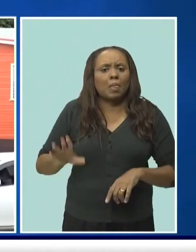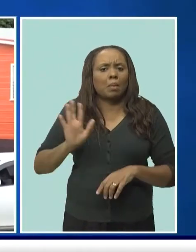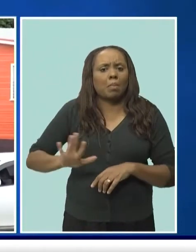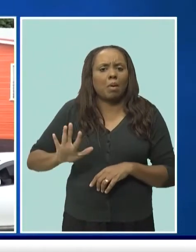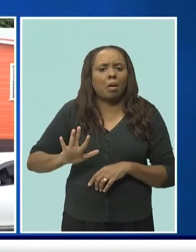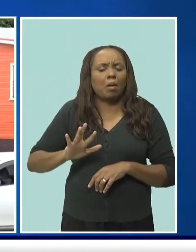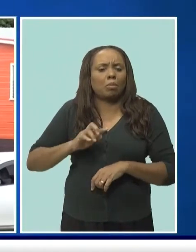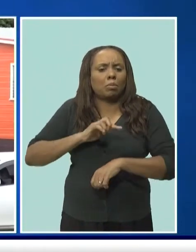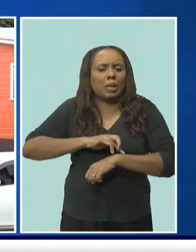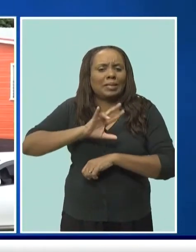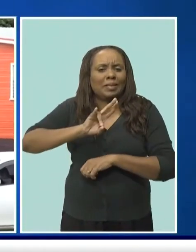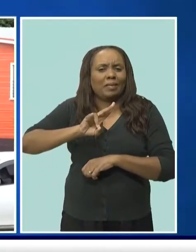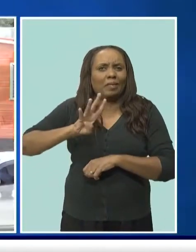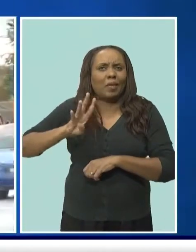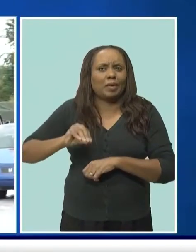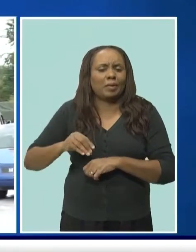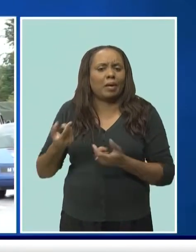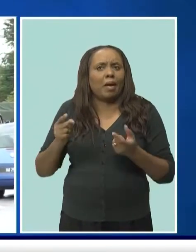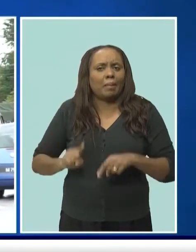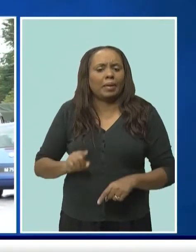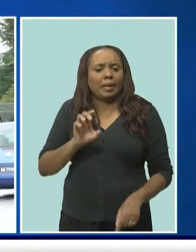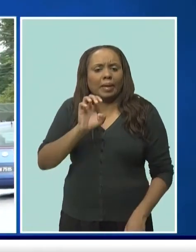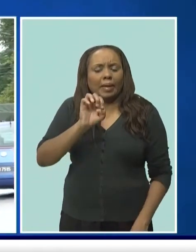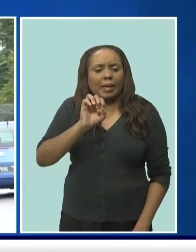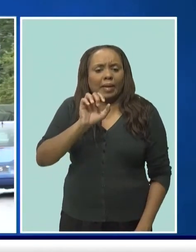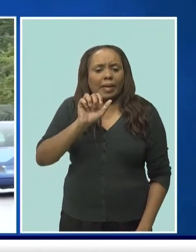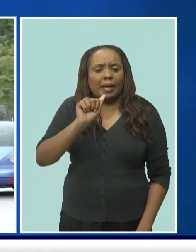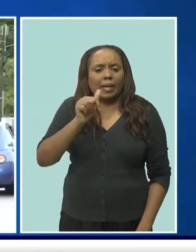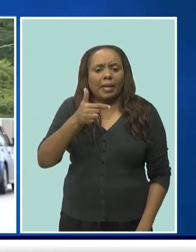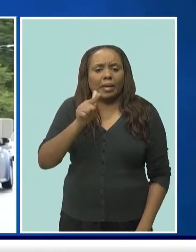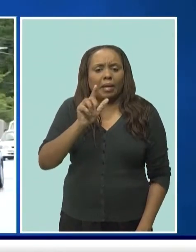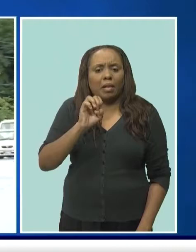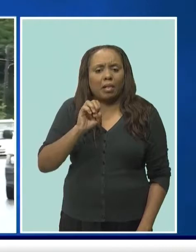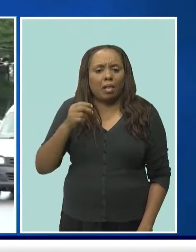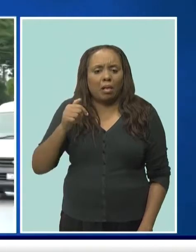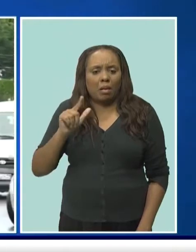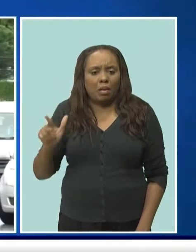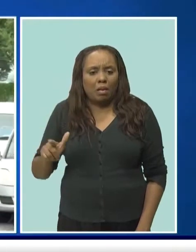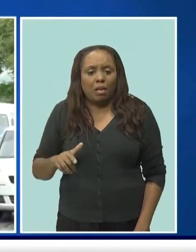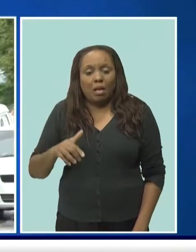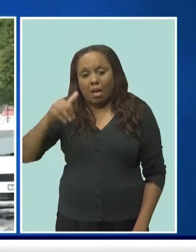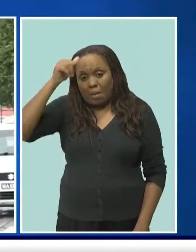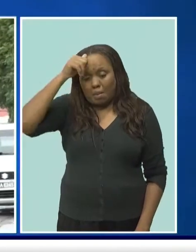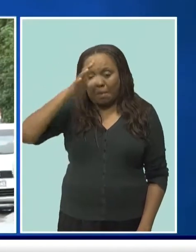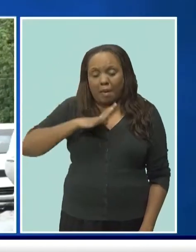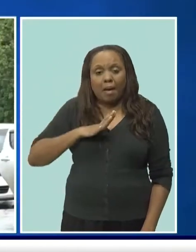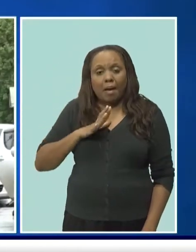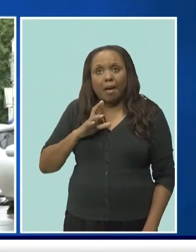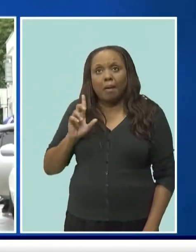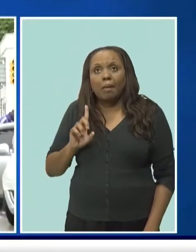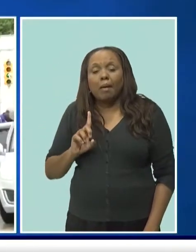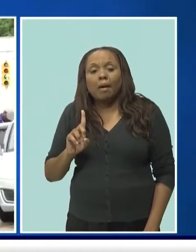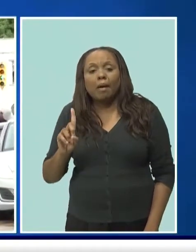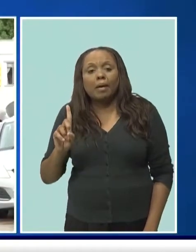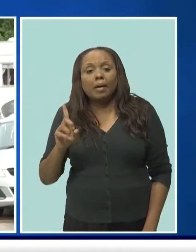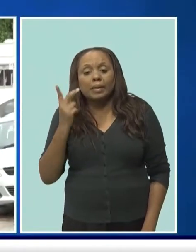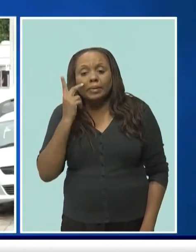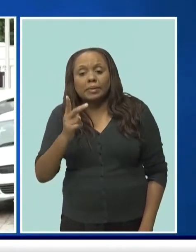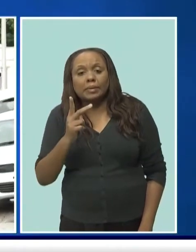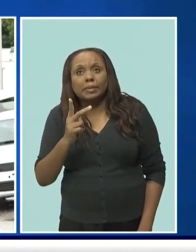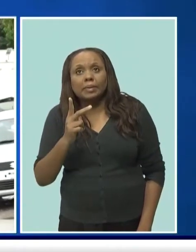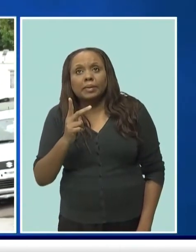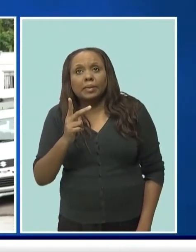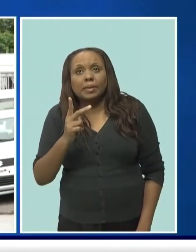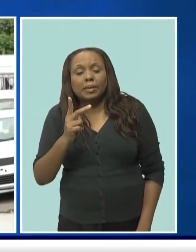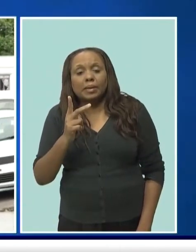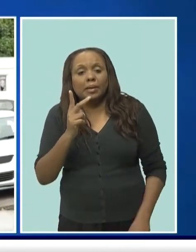of the traffic lights at Eagle Hall Junction. Police received a report that a man came up behind a minibus on its left side while it was stationary